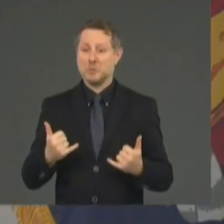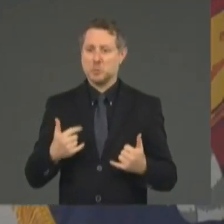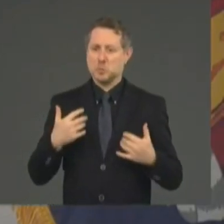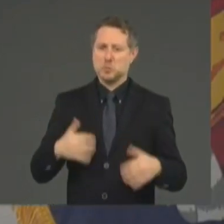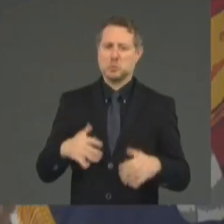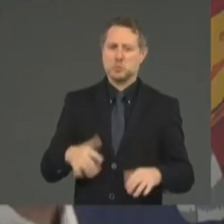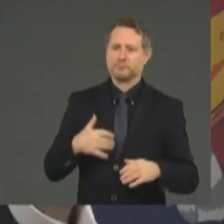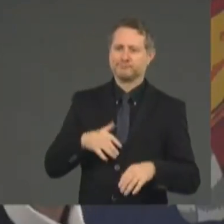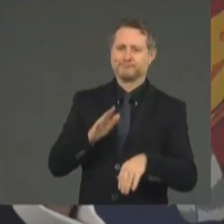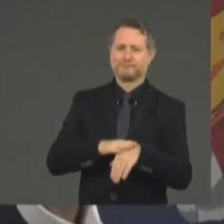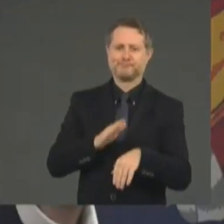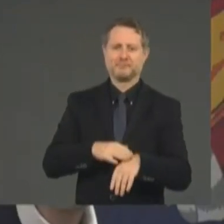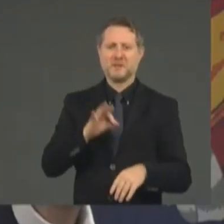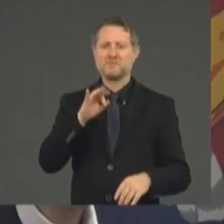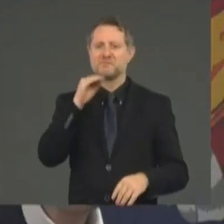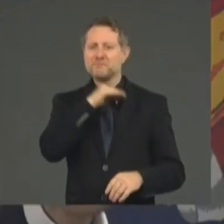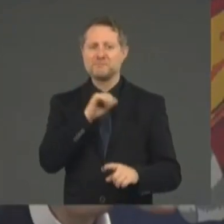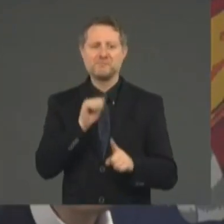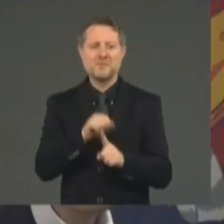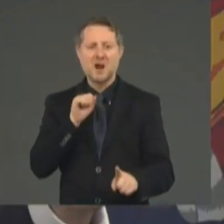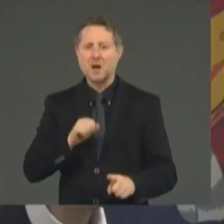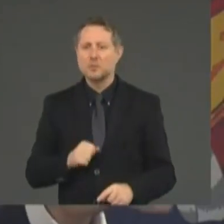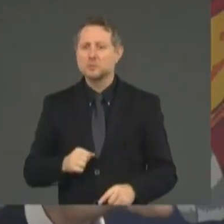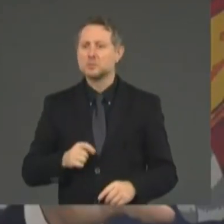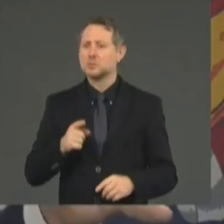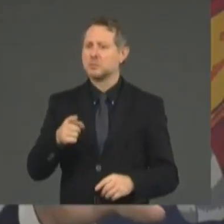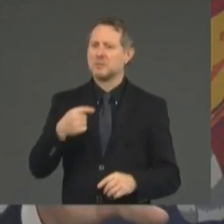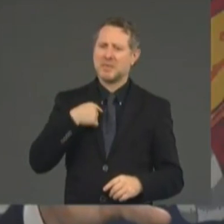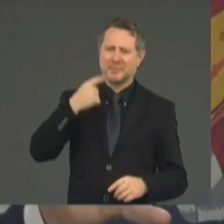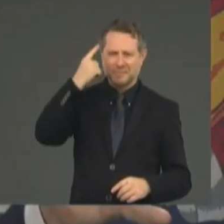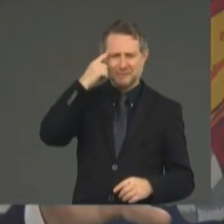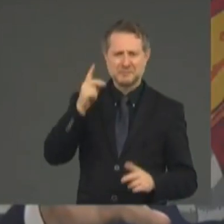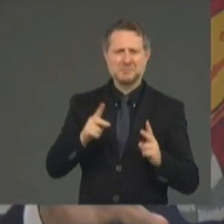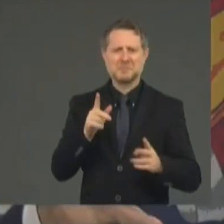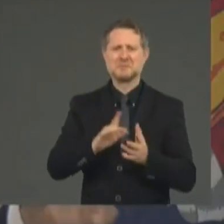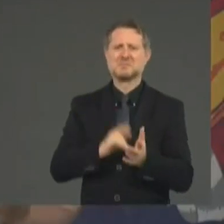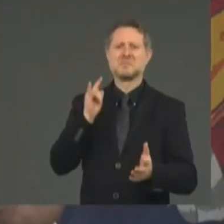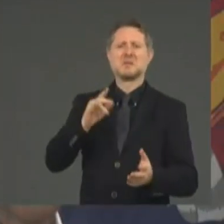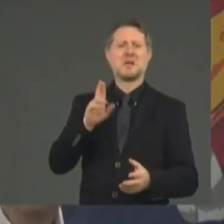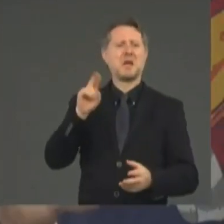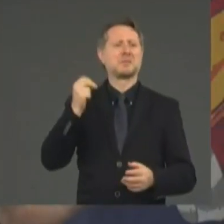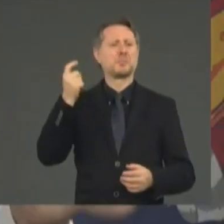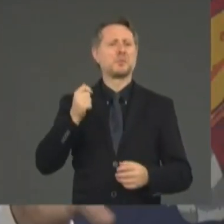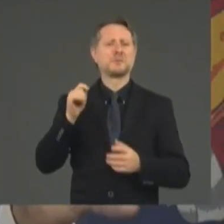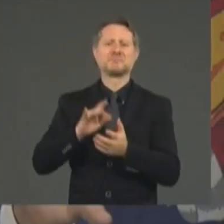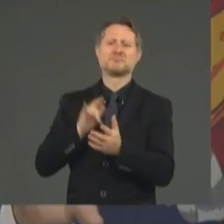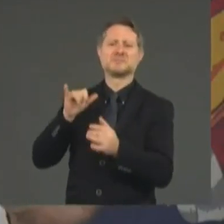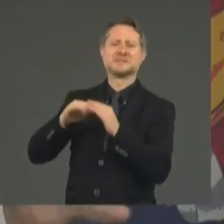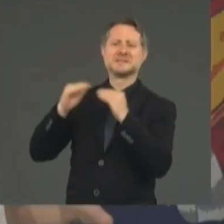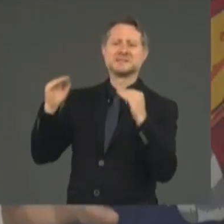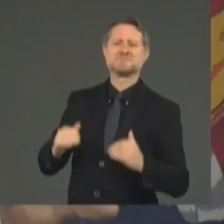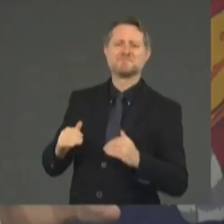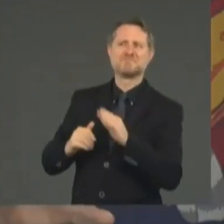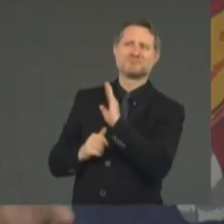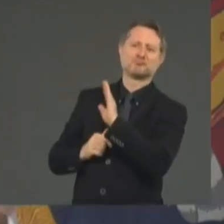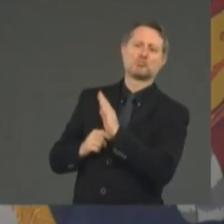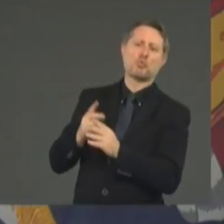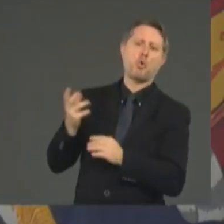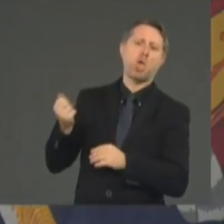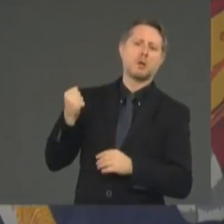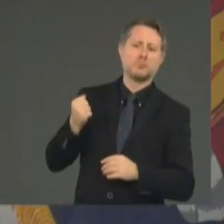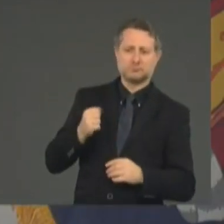alerts. We think people are defrauding the unemployment system. We think there may be